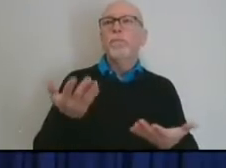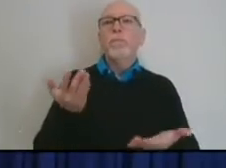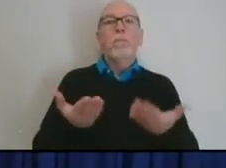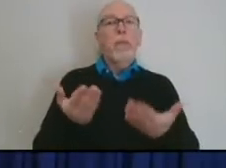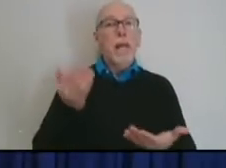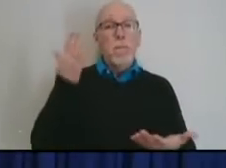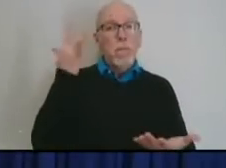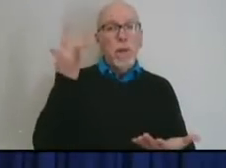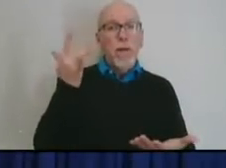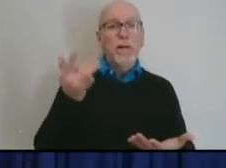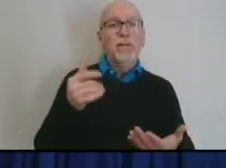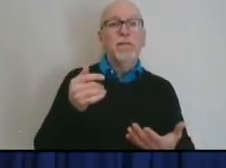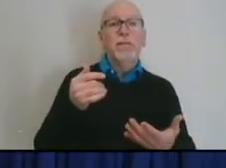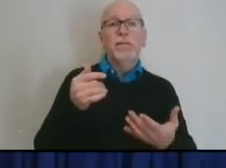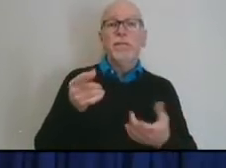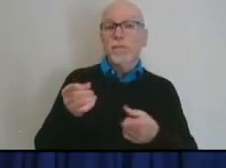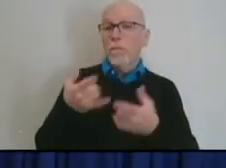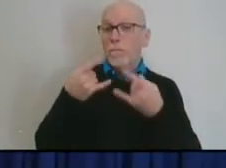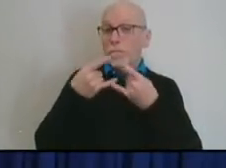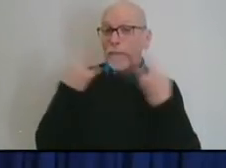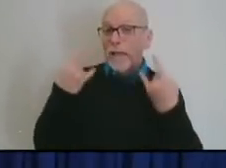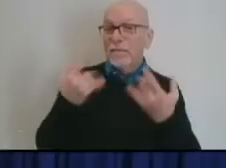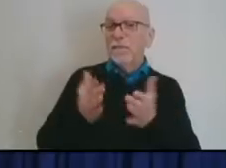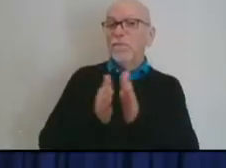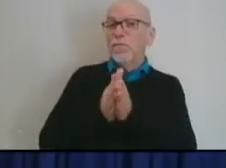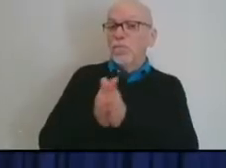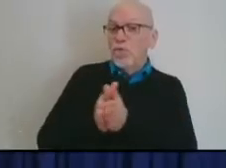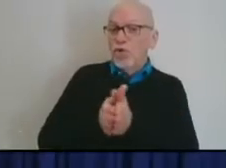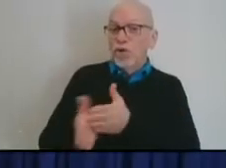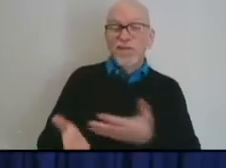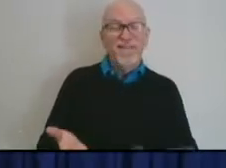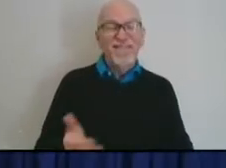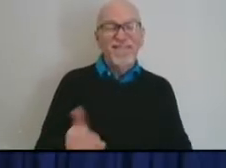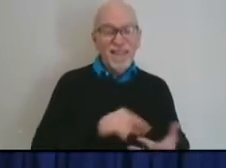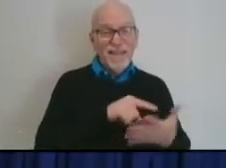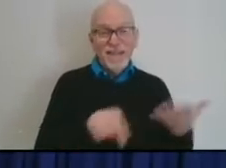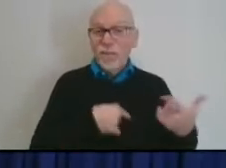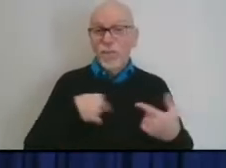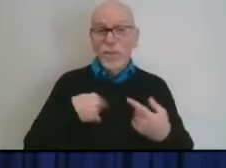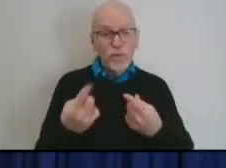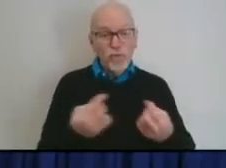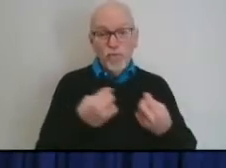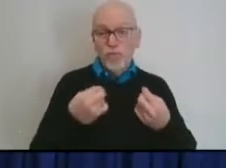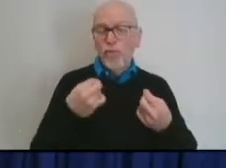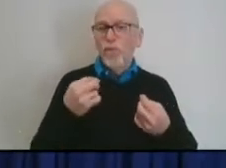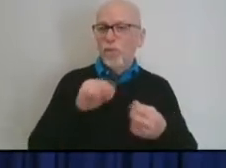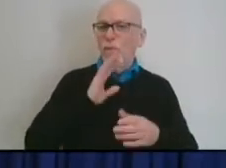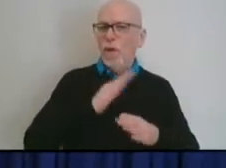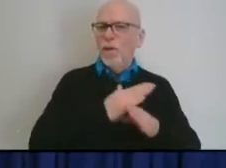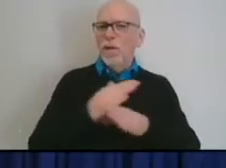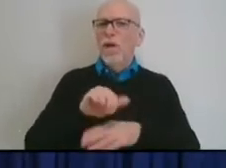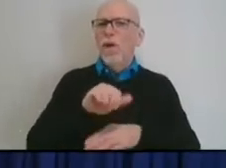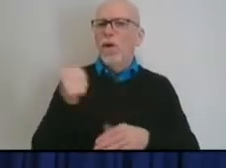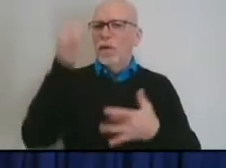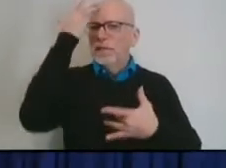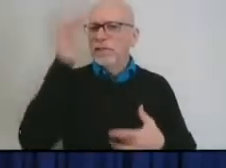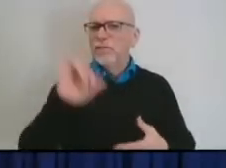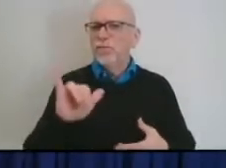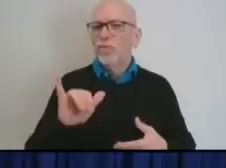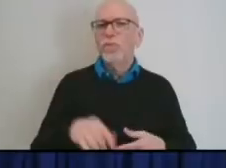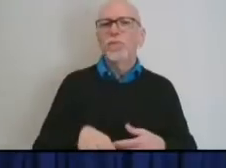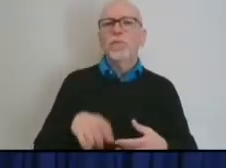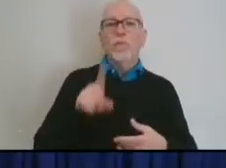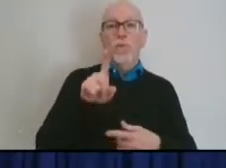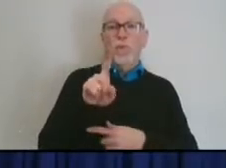because of Masking, washing our hands. all these practices. So when you think about in terms of, 154